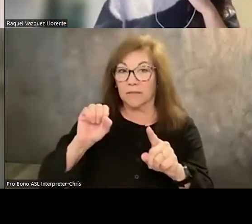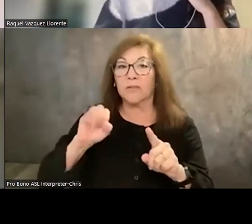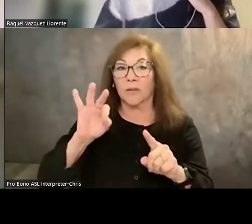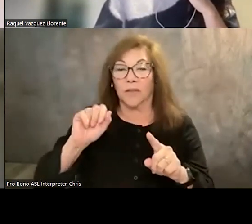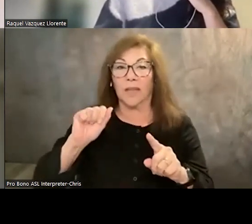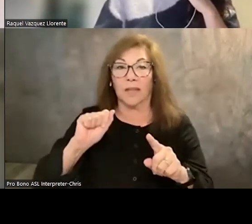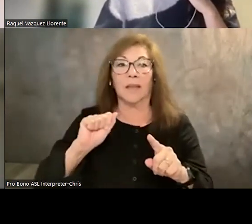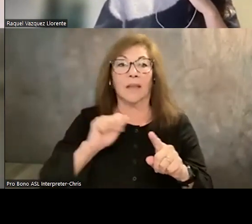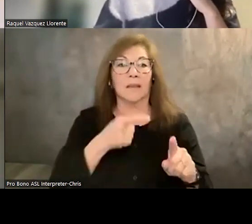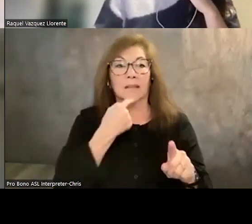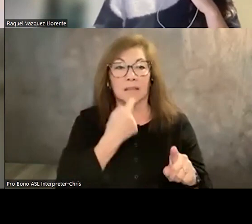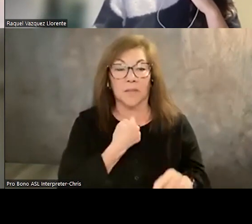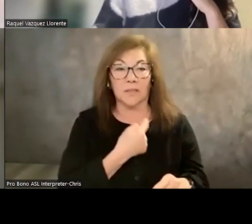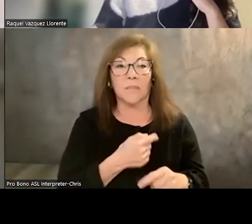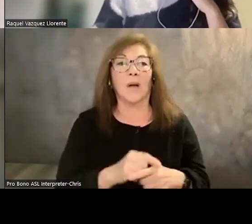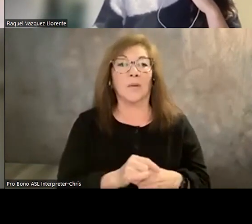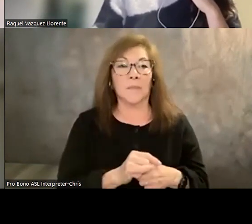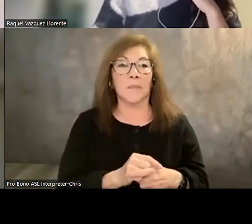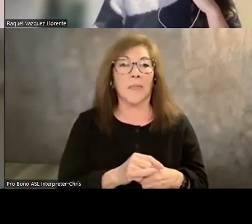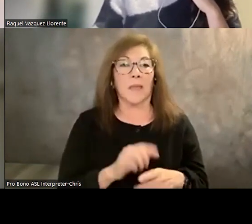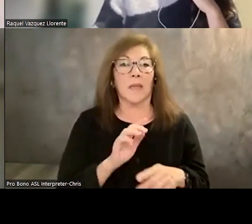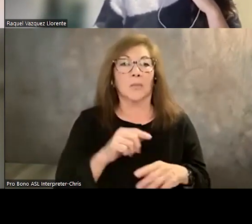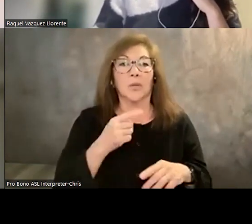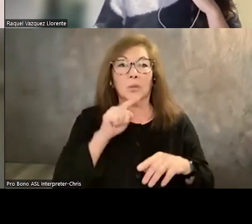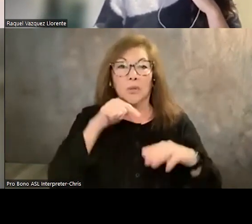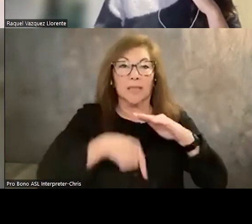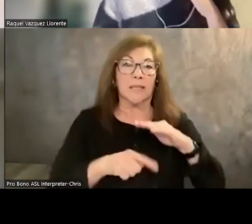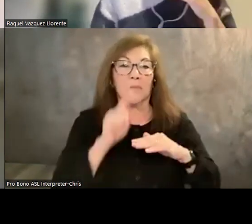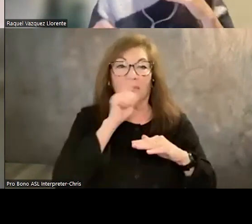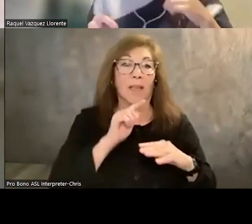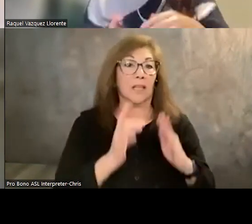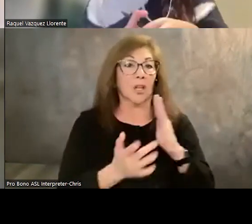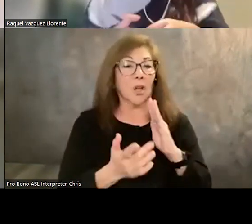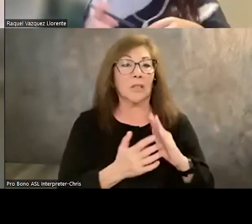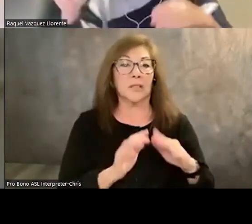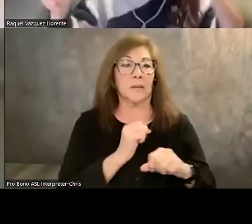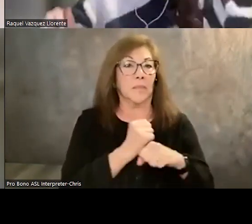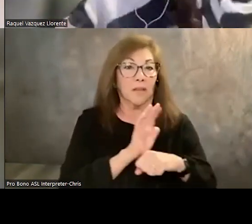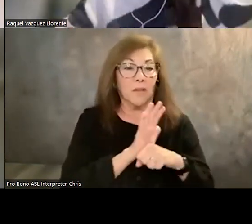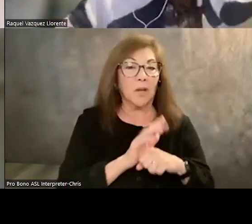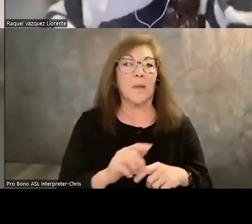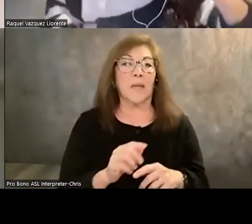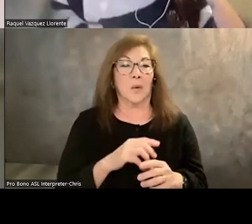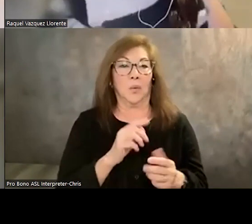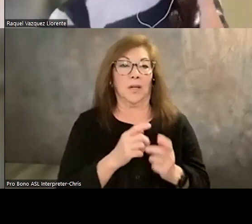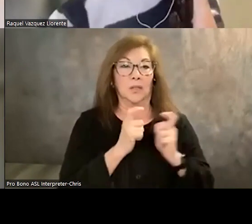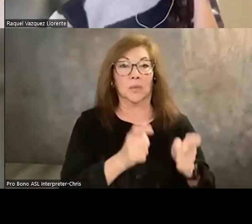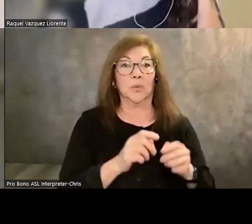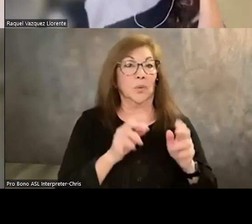of responsibility for the filmmaker when using deepfake technology. That's to the like contributor or subject, and to the face